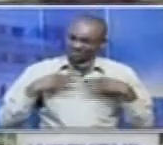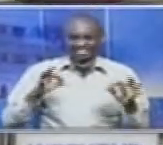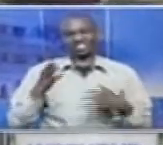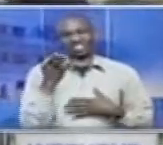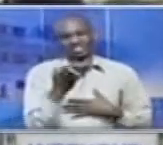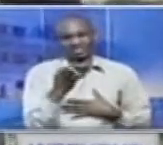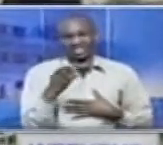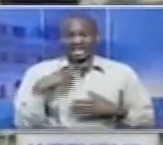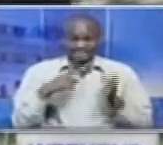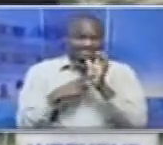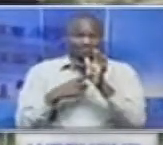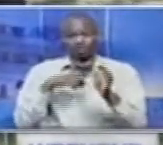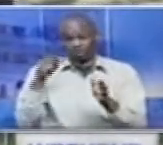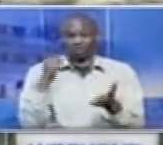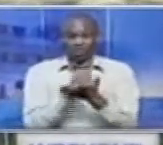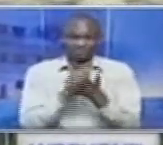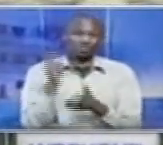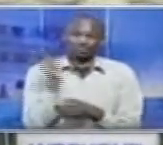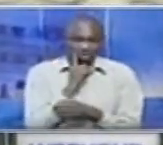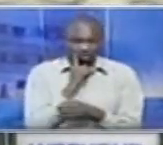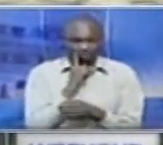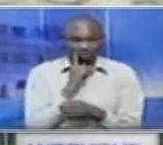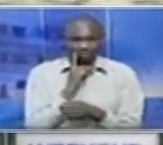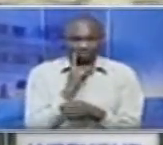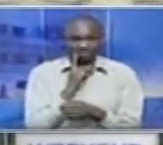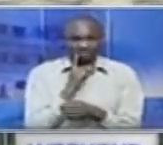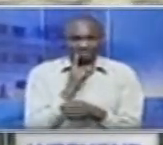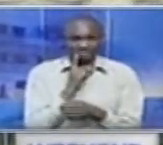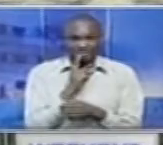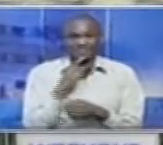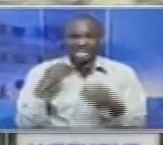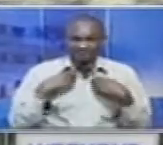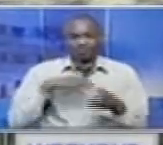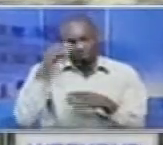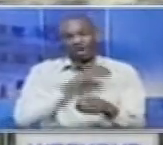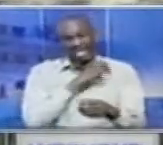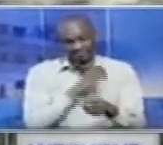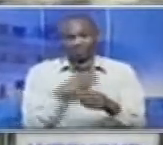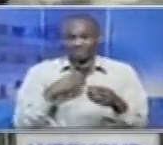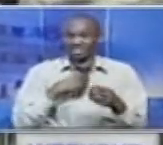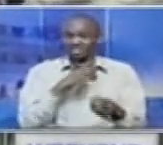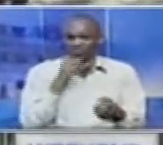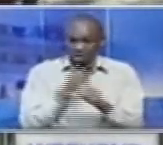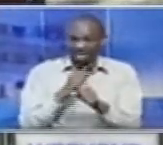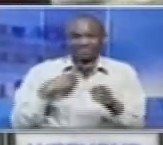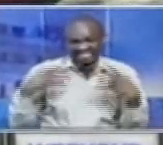By now, for example, if I go to the office tomorrow, I'll put in more effort in a way that I know I've actually